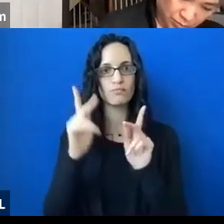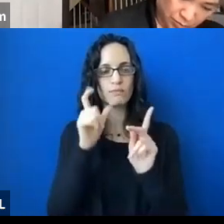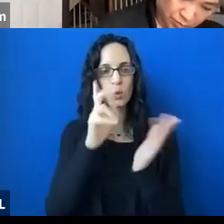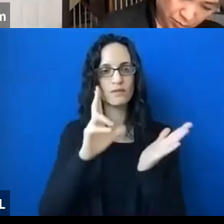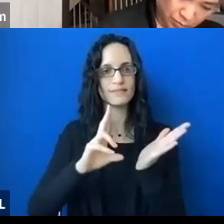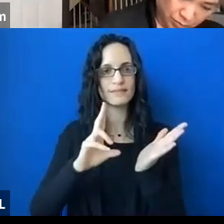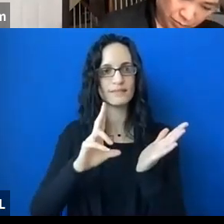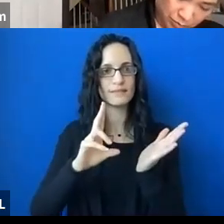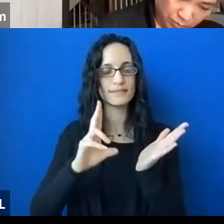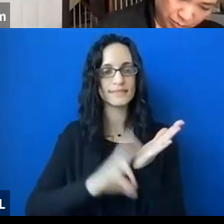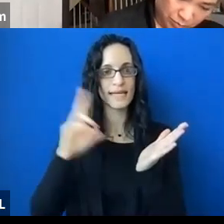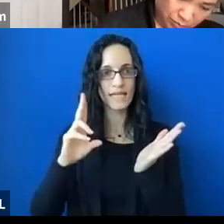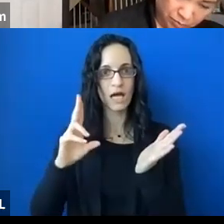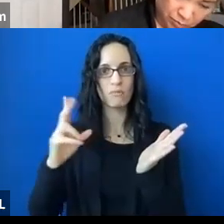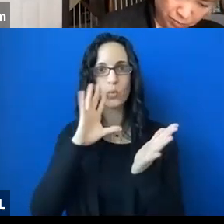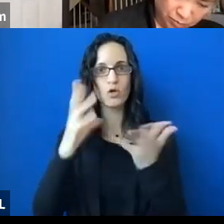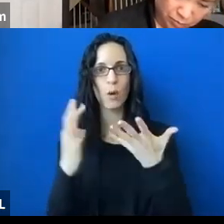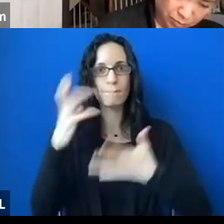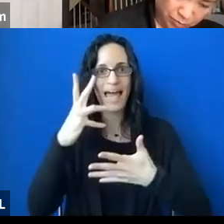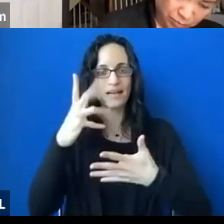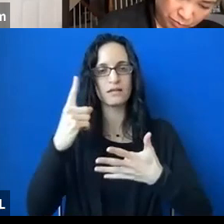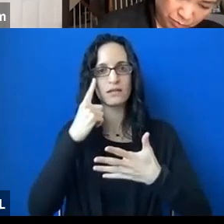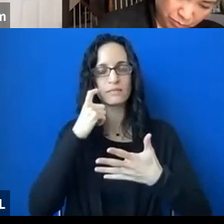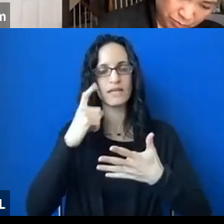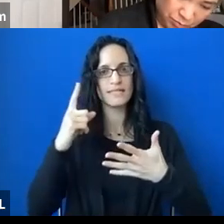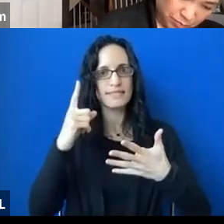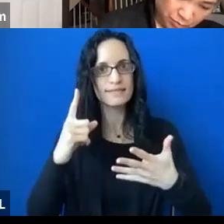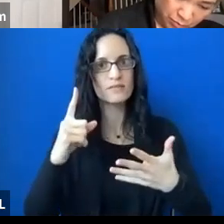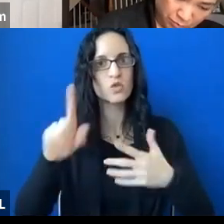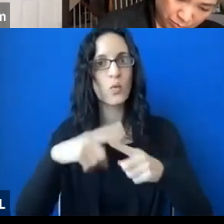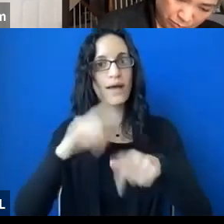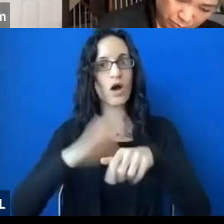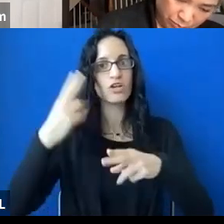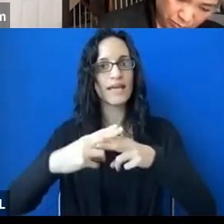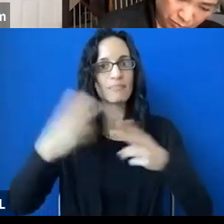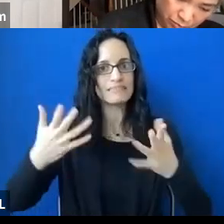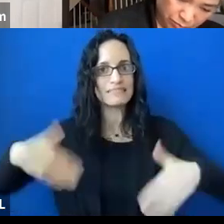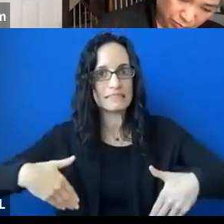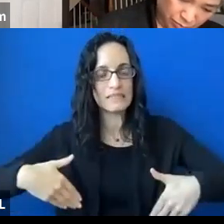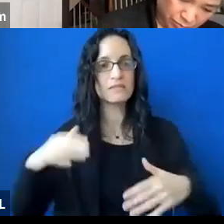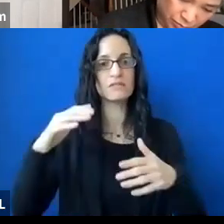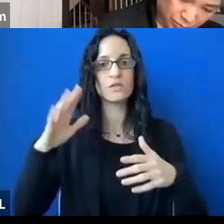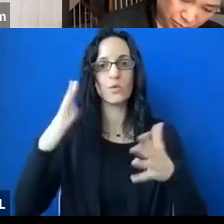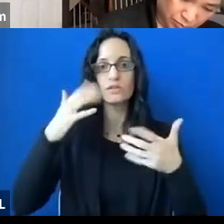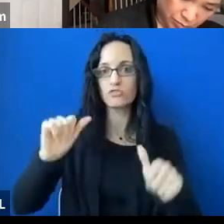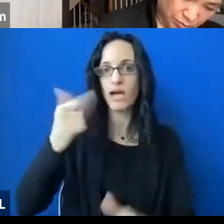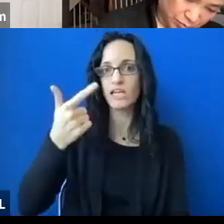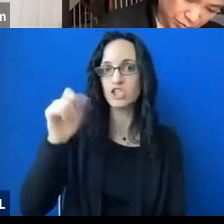try with them again. George Sullivan, could you try again?